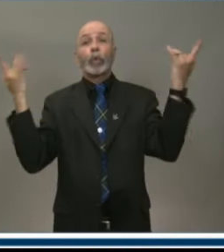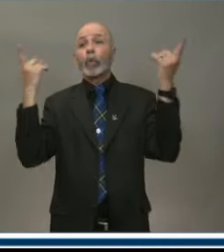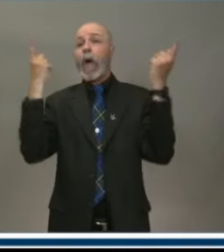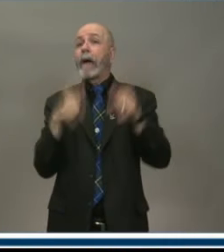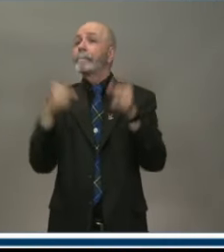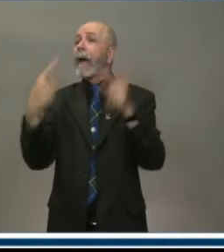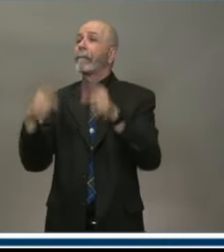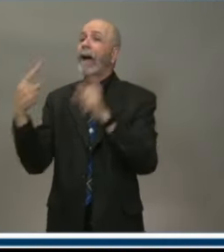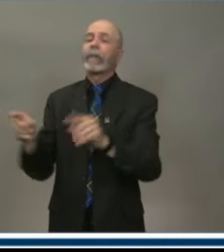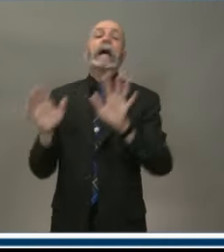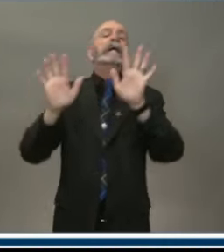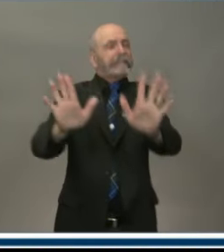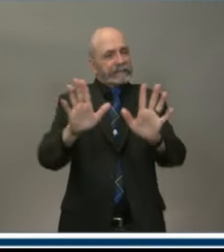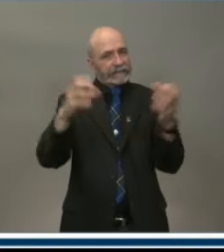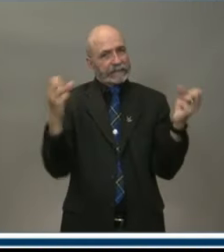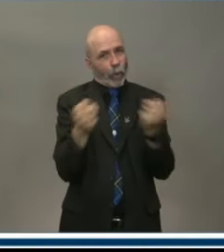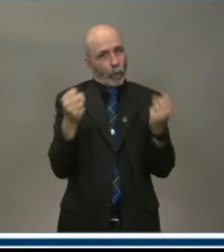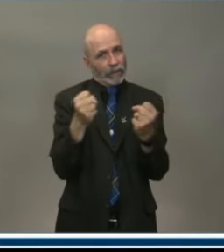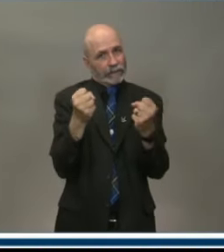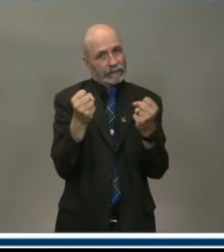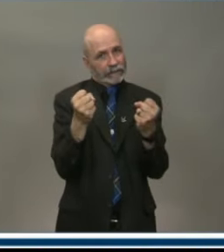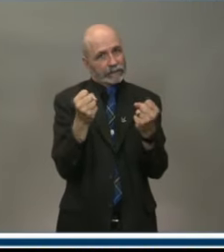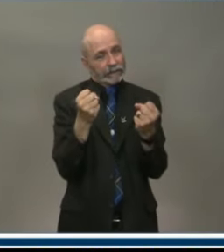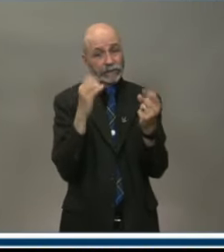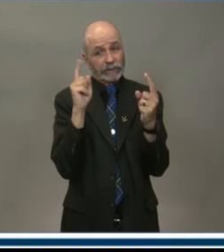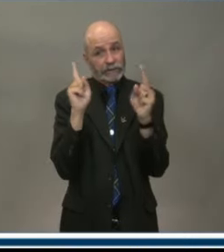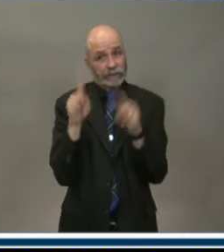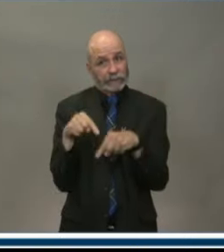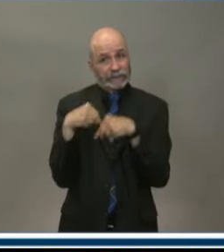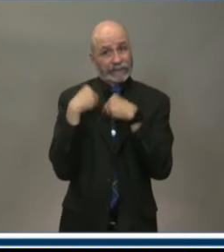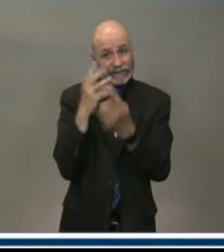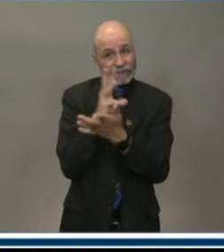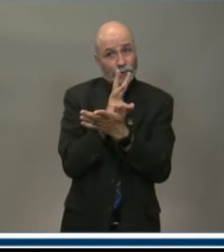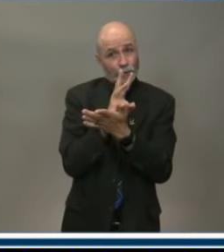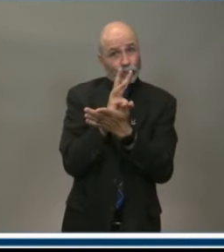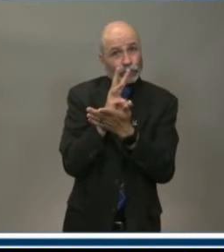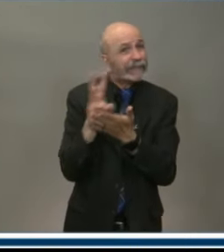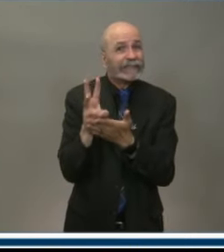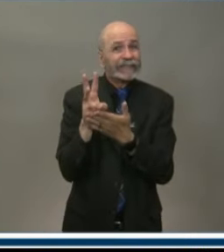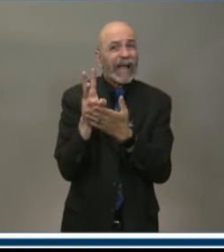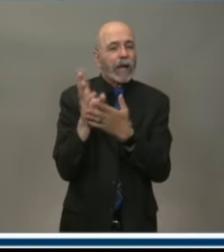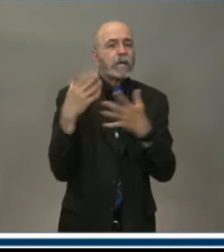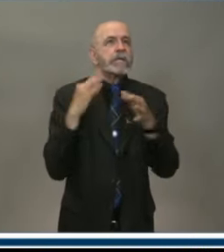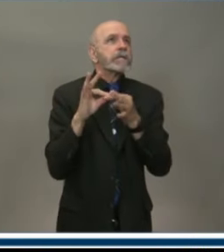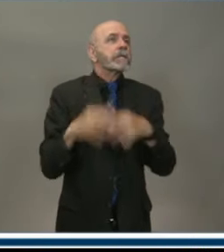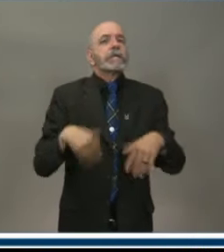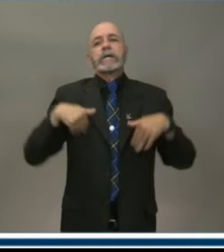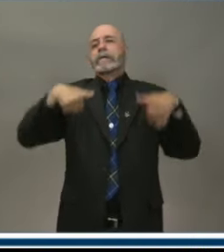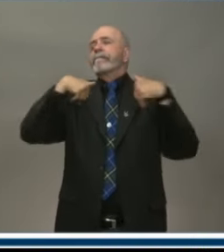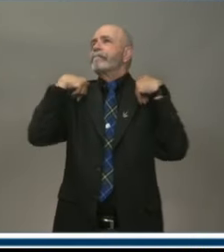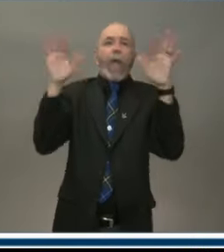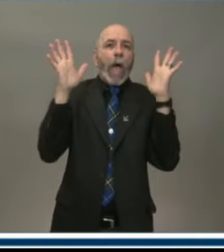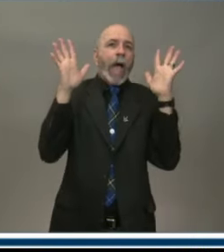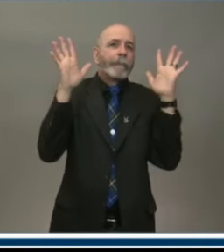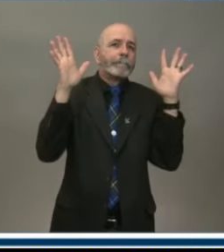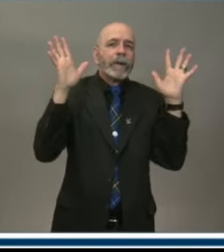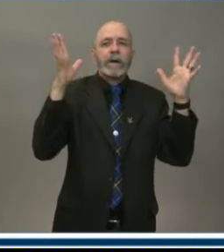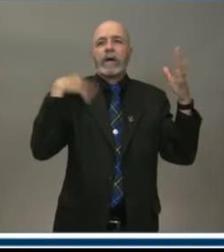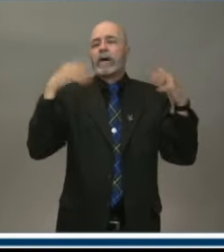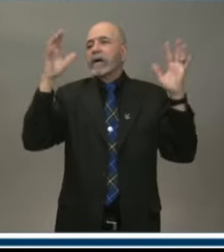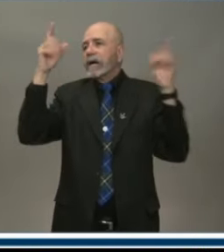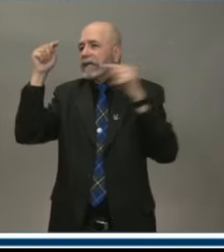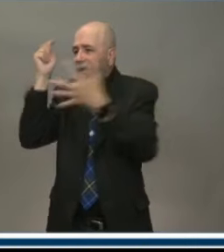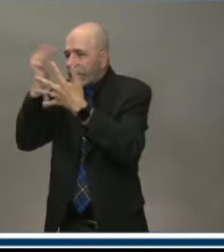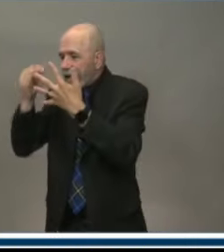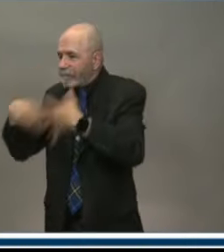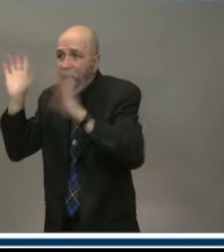of the sacrifices we've made in the last 6 weeks will be wasted if we stop now. I know this has been an emotional burden and